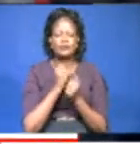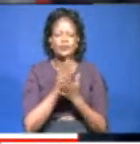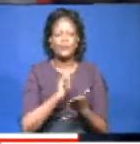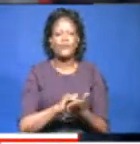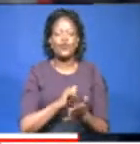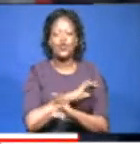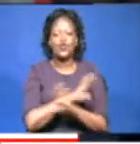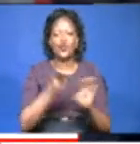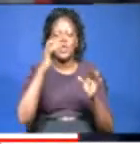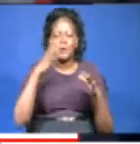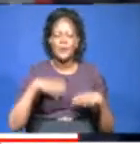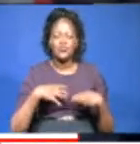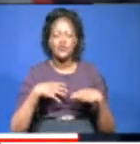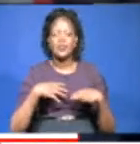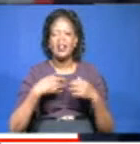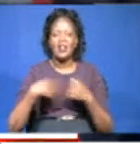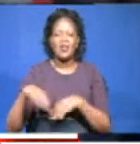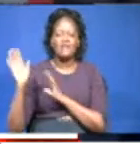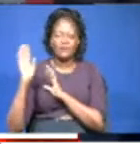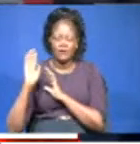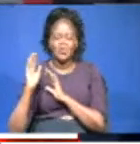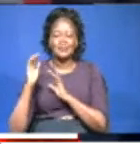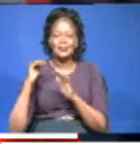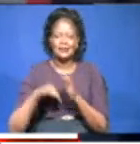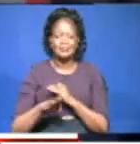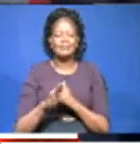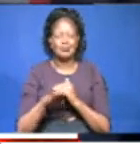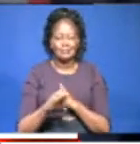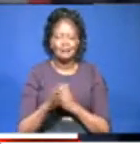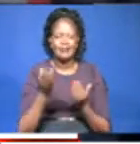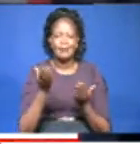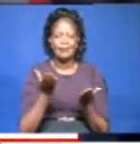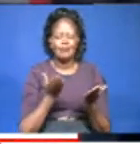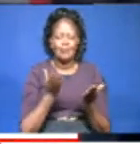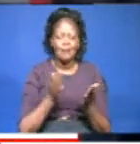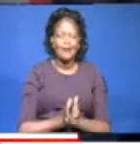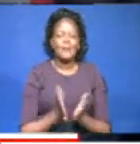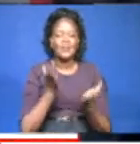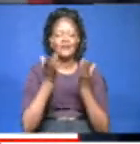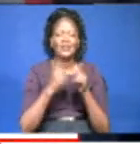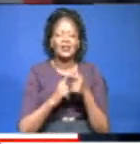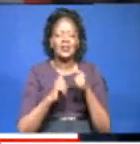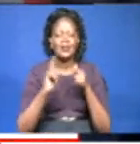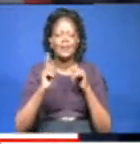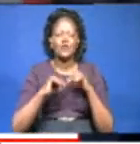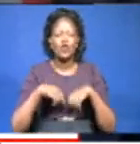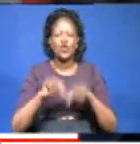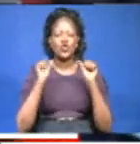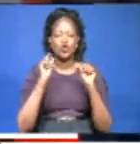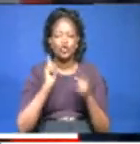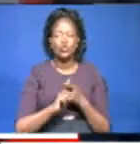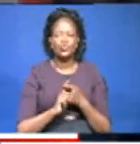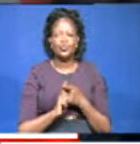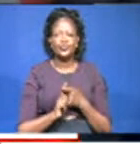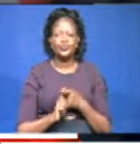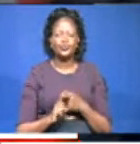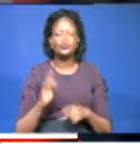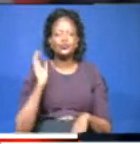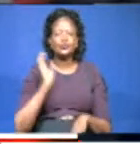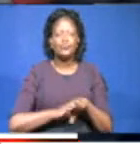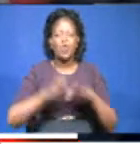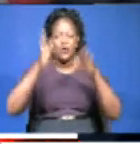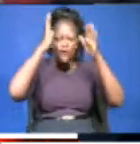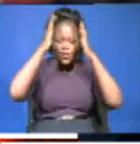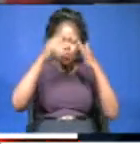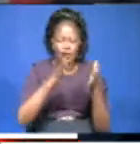left behind in accessing public services. The ministry will continue to find innovative ways to